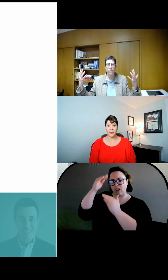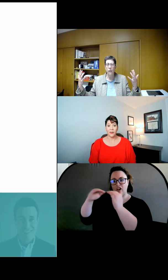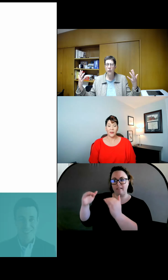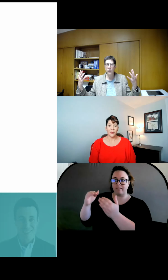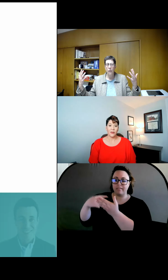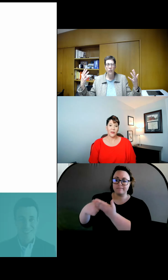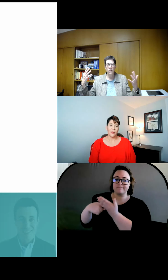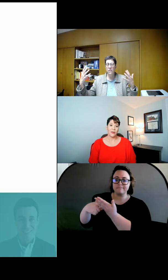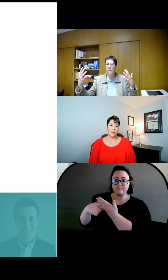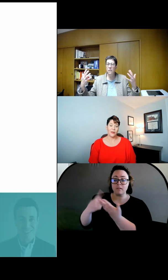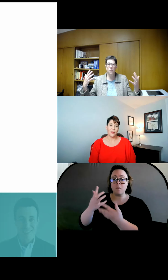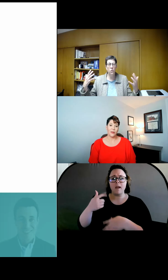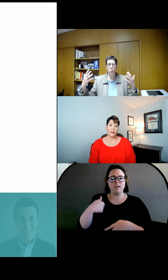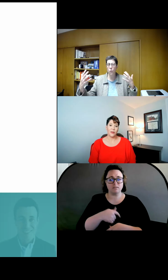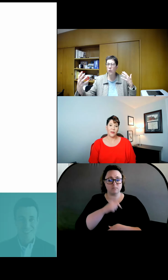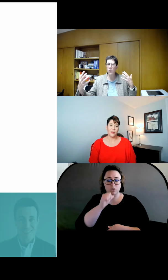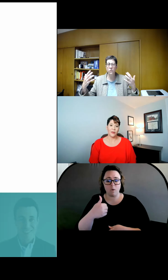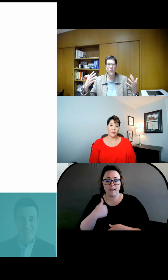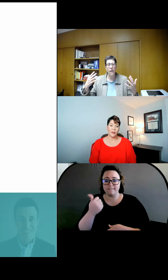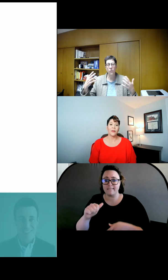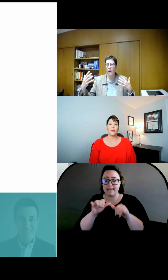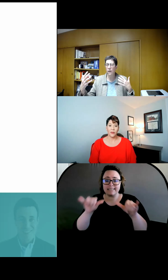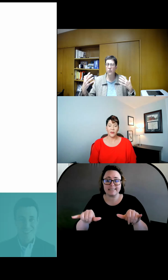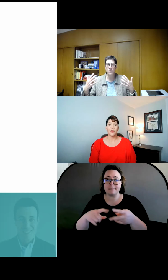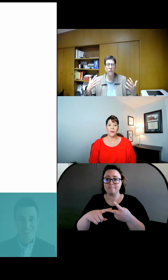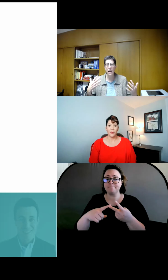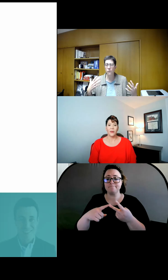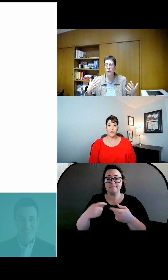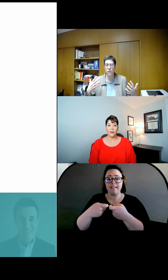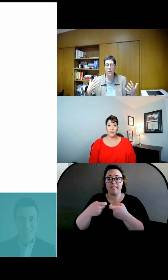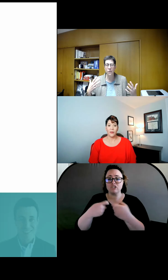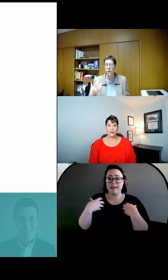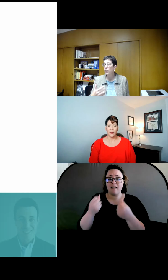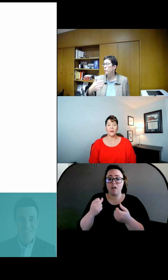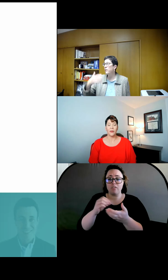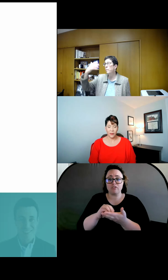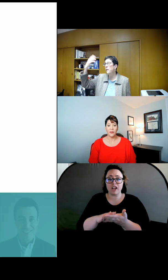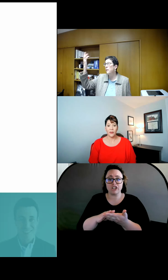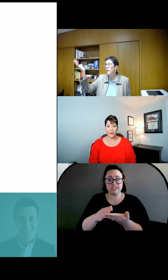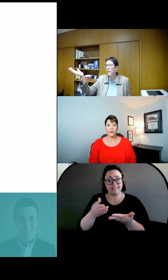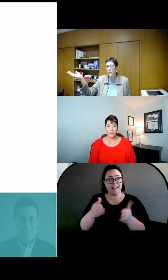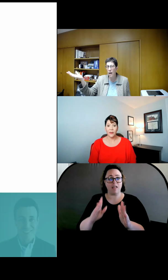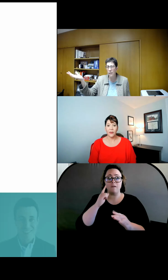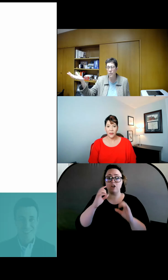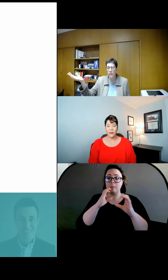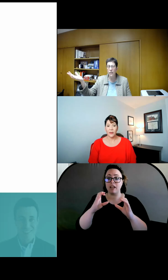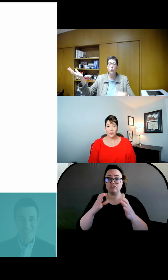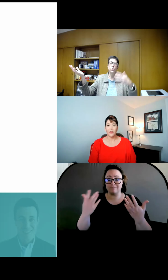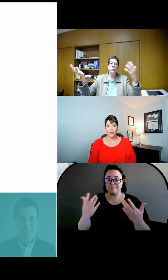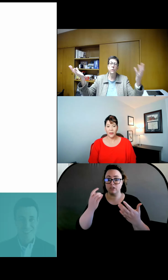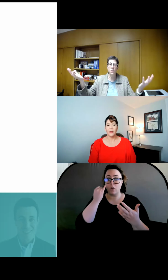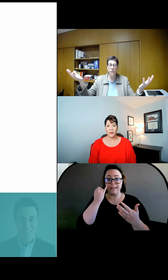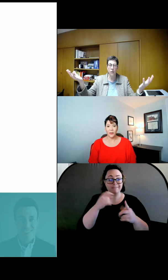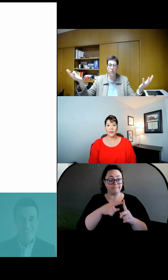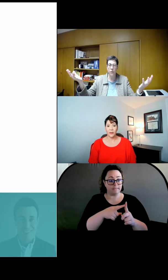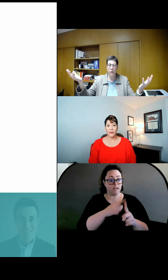have systems or electronic health records that allow for communication. So when somebody leaves the hospital and goes